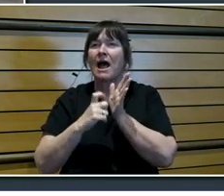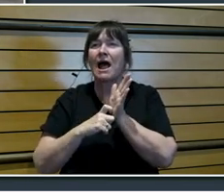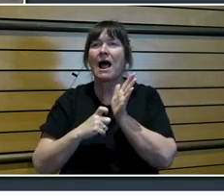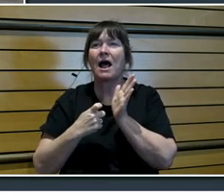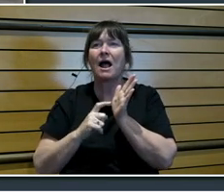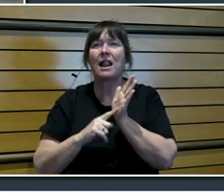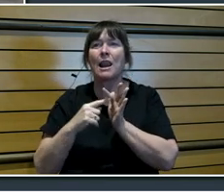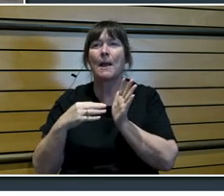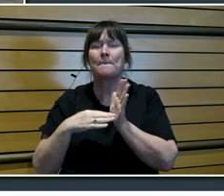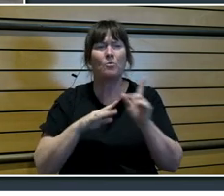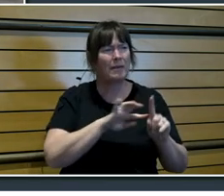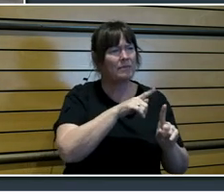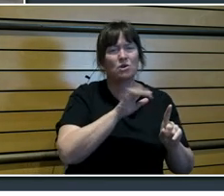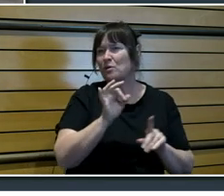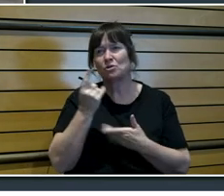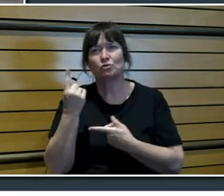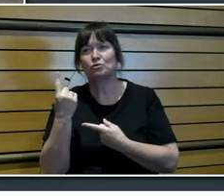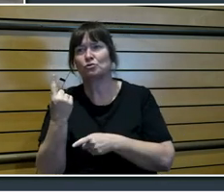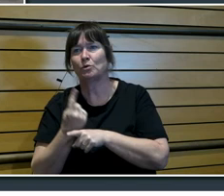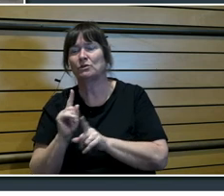No, he's not speaking today.